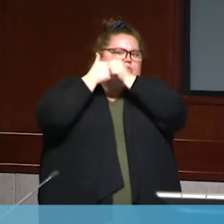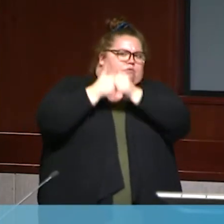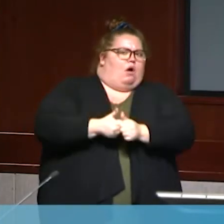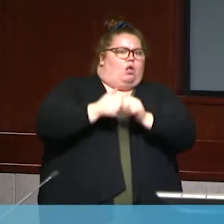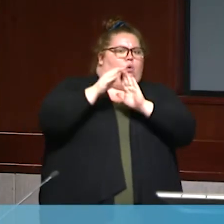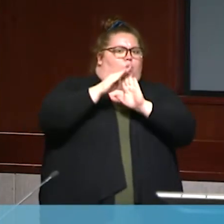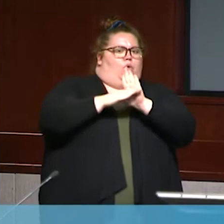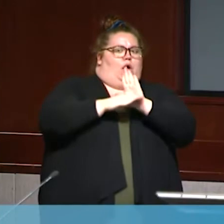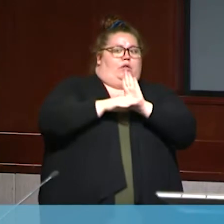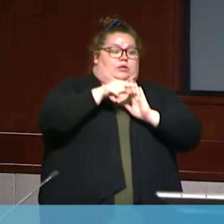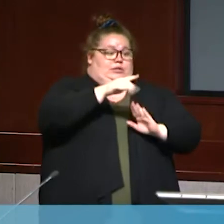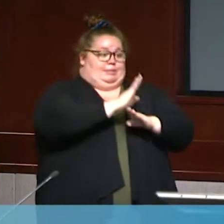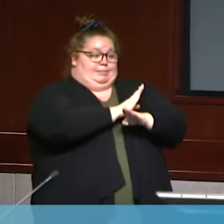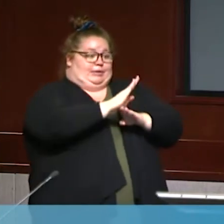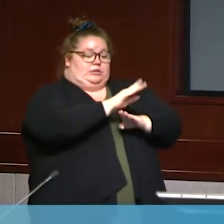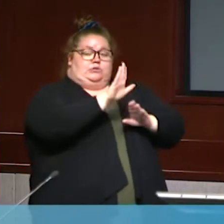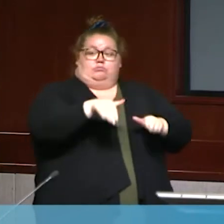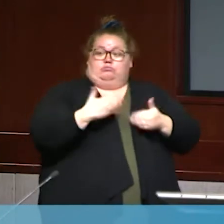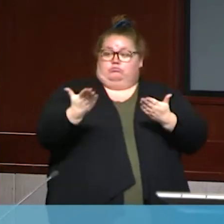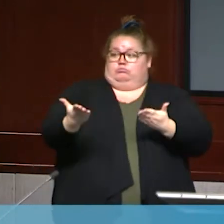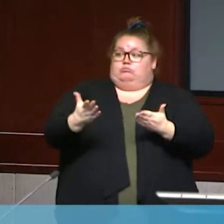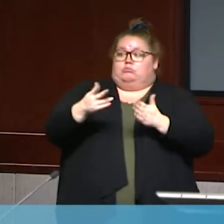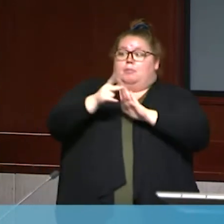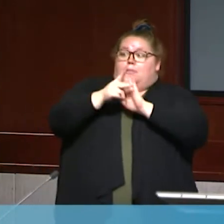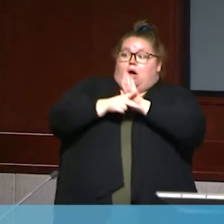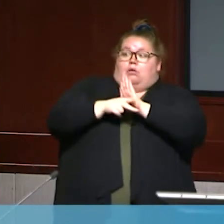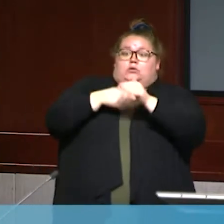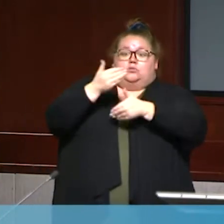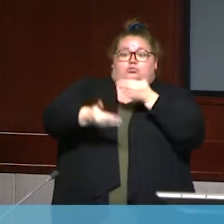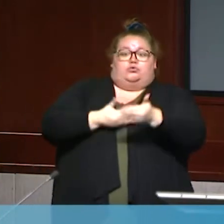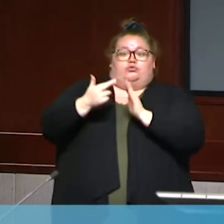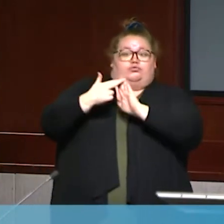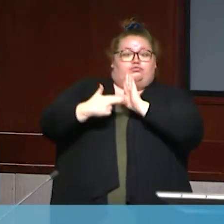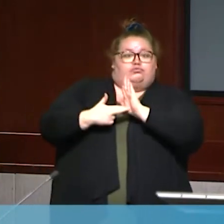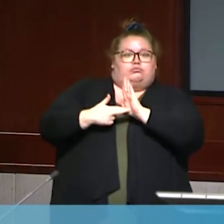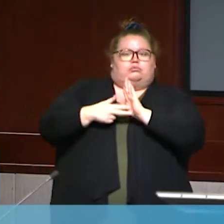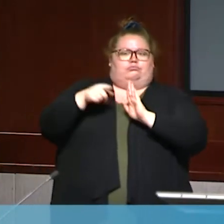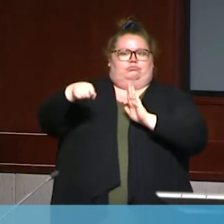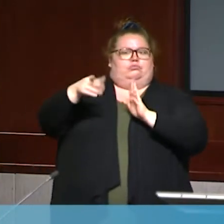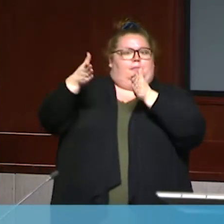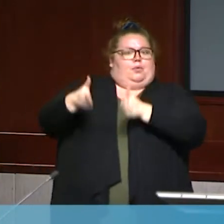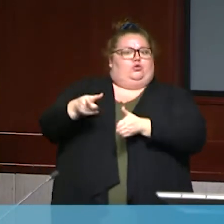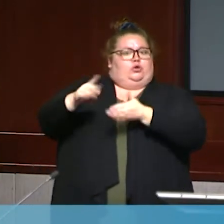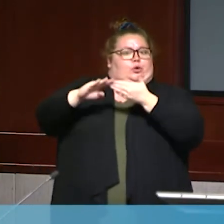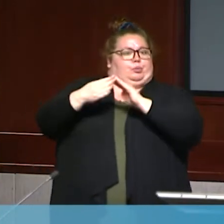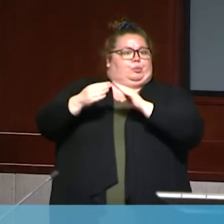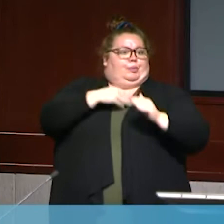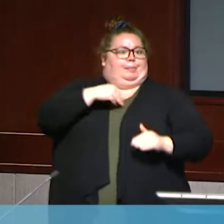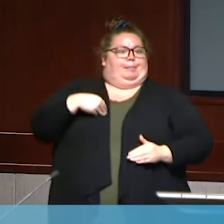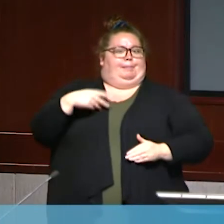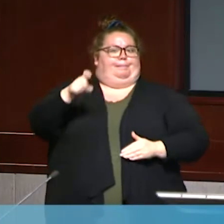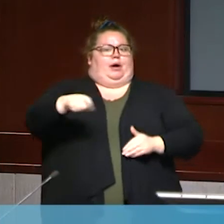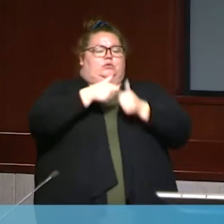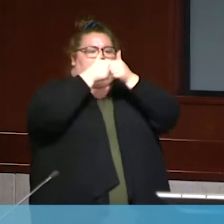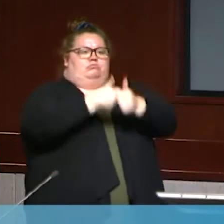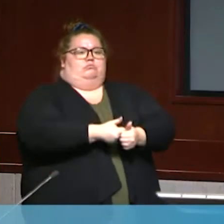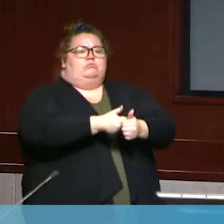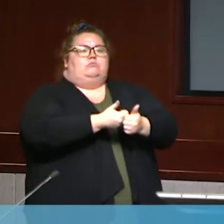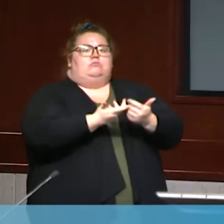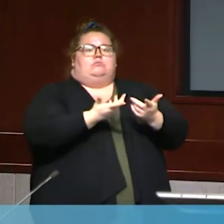by the establishment that you're visiting. In any other area, again, please wash your hands